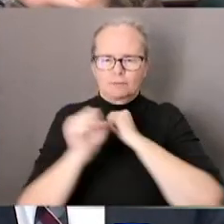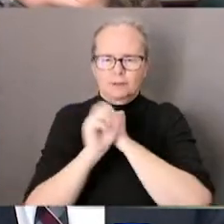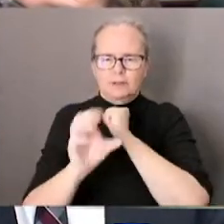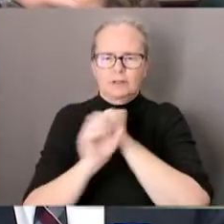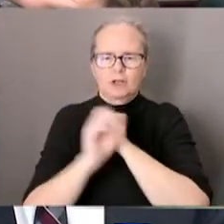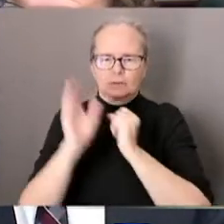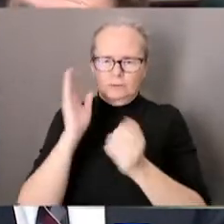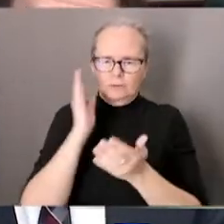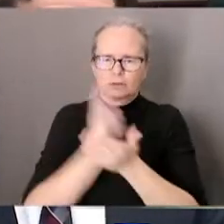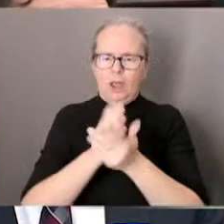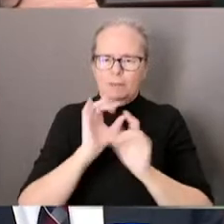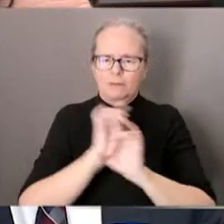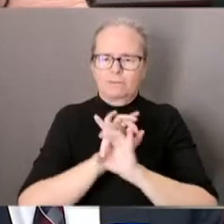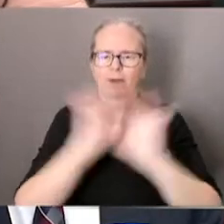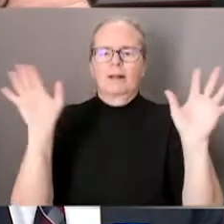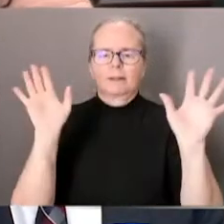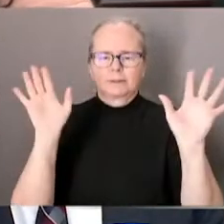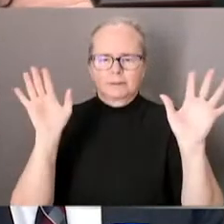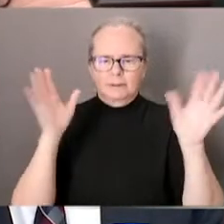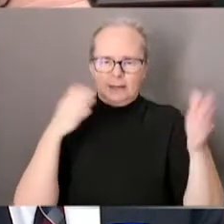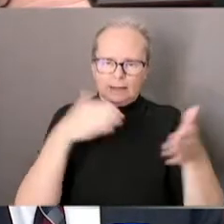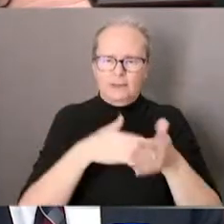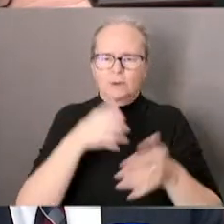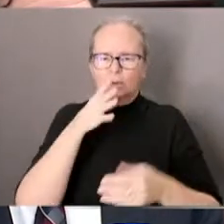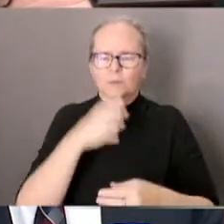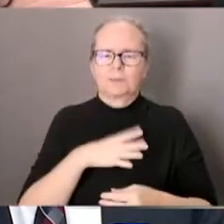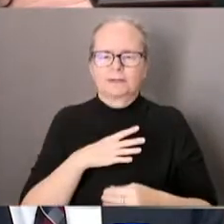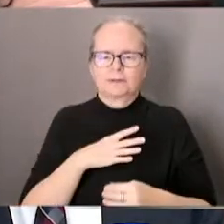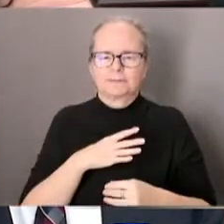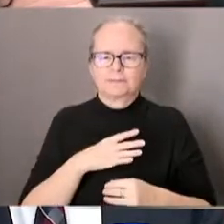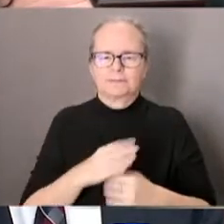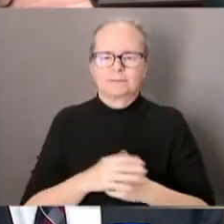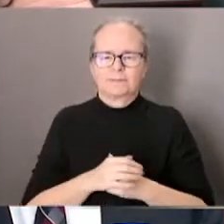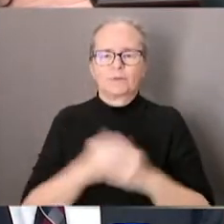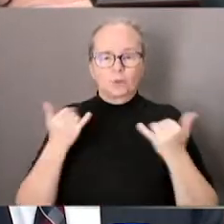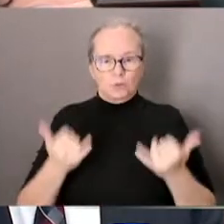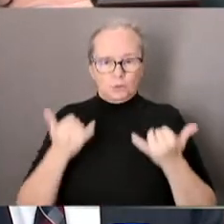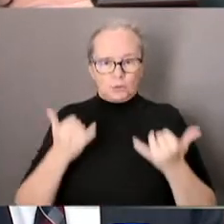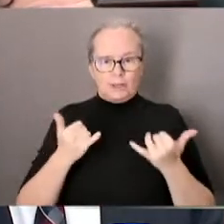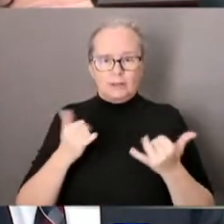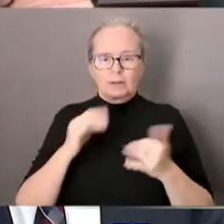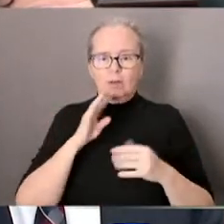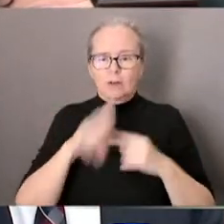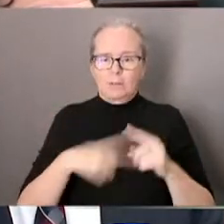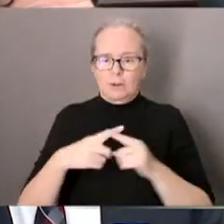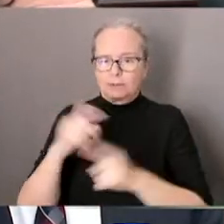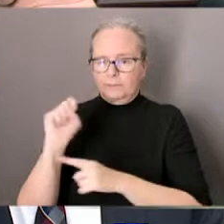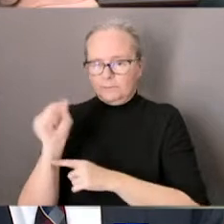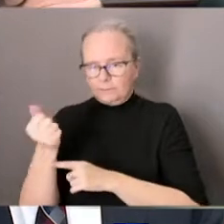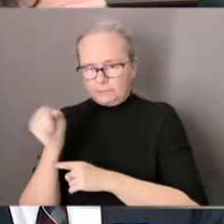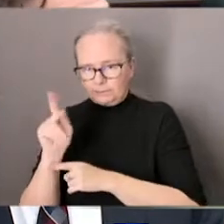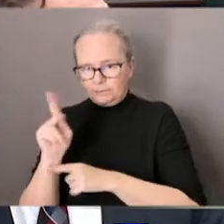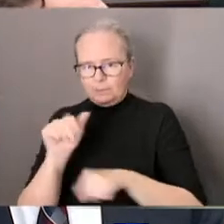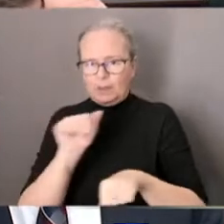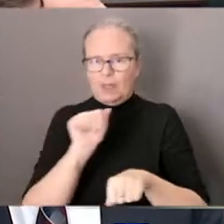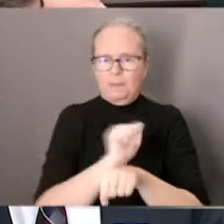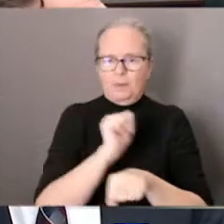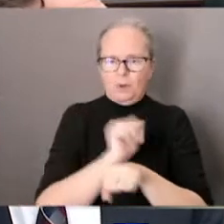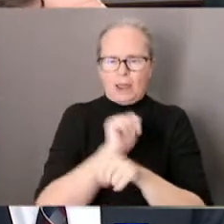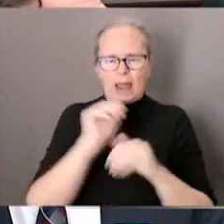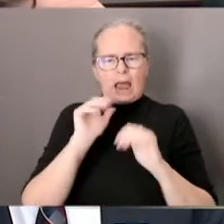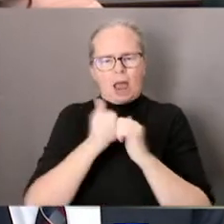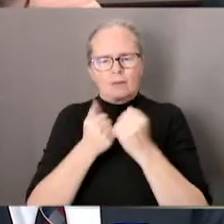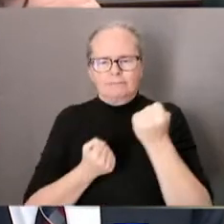actions that Saskatchewan Alberta can jointly take to advance women's success in our respectful provinces Mr Speaker